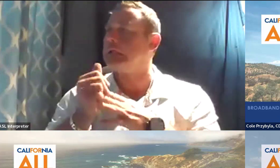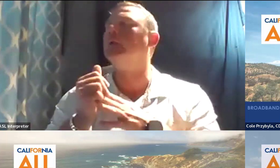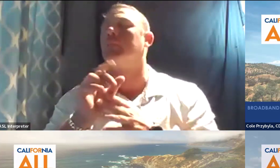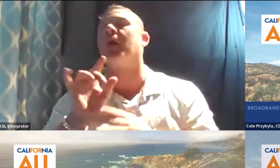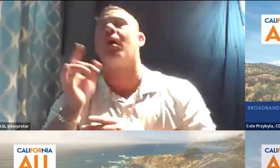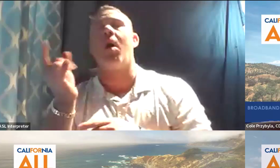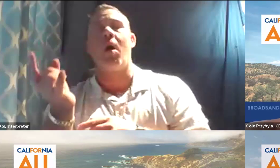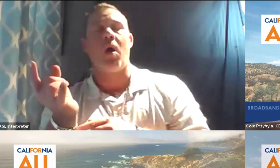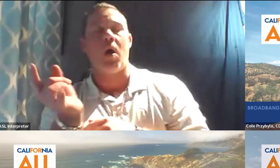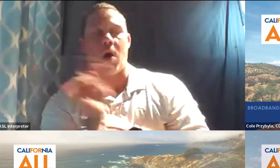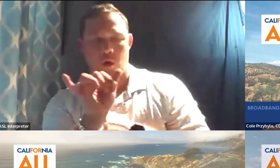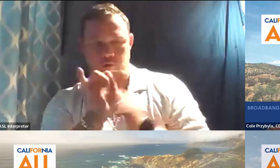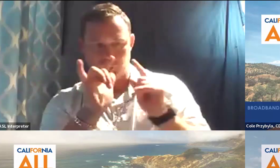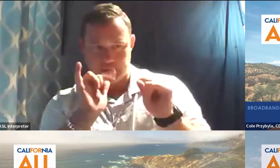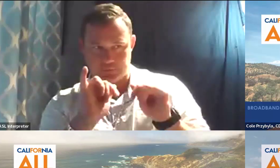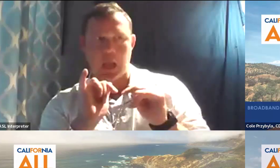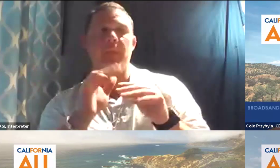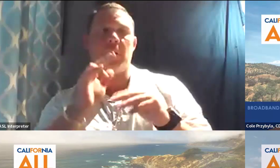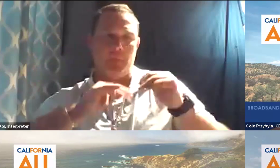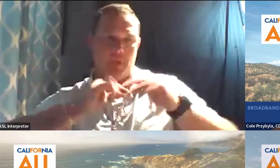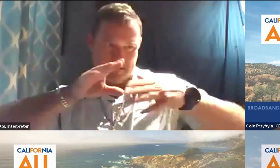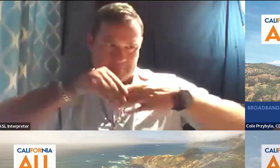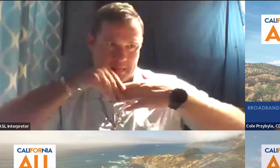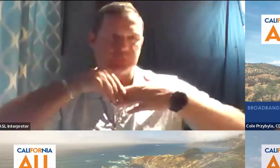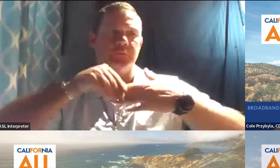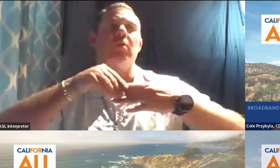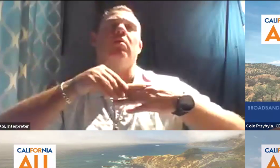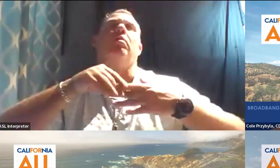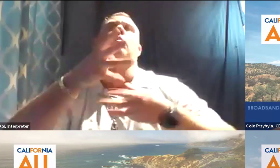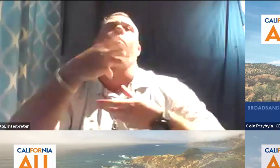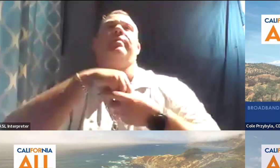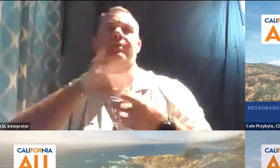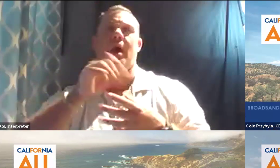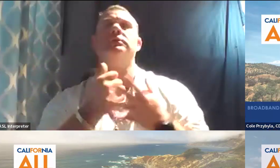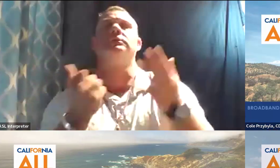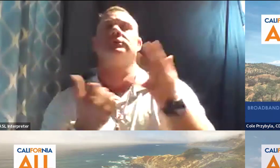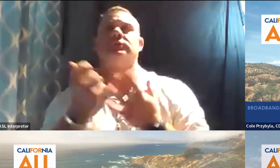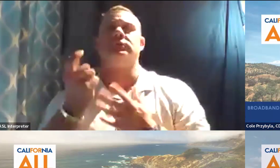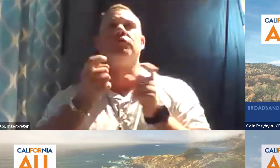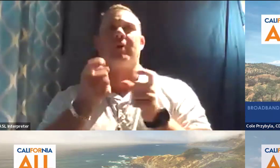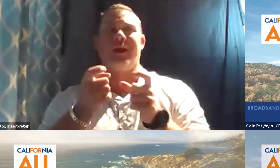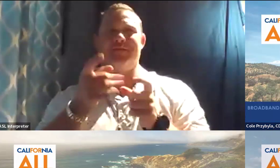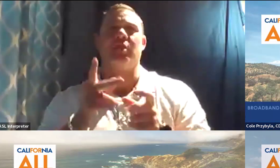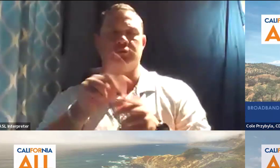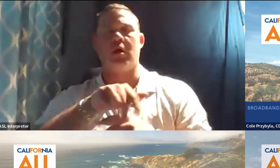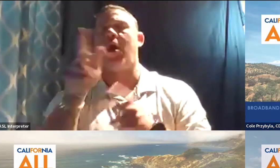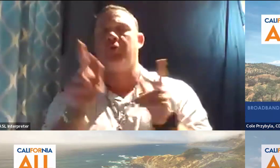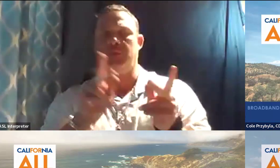also building in the flexibility to subgrant out to those other unique folks.